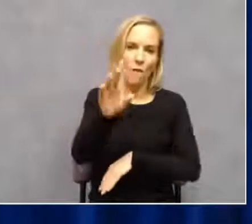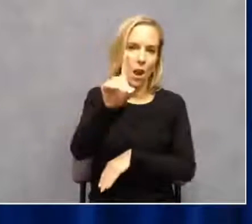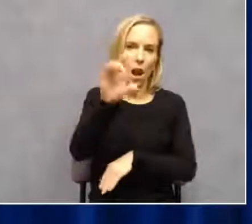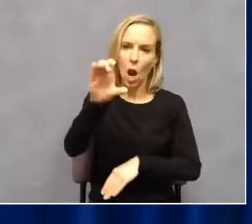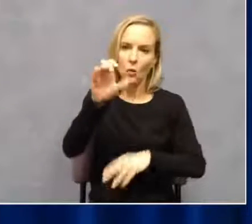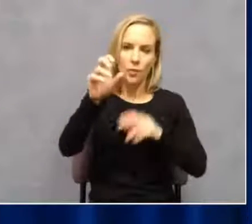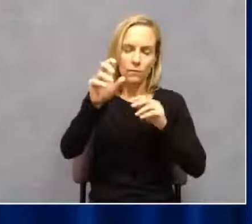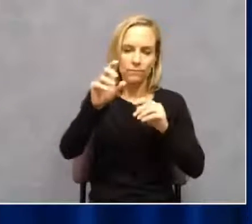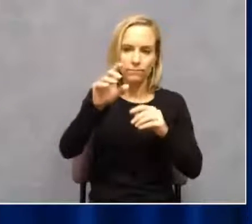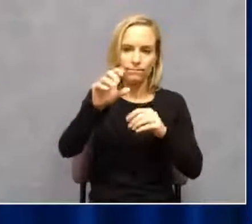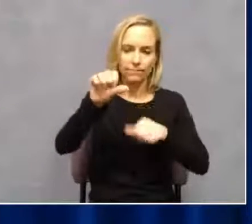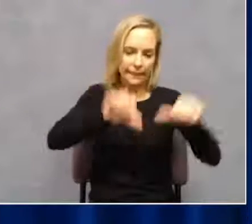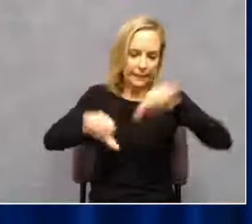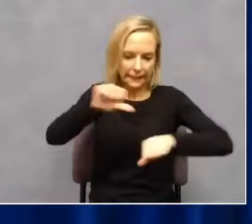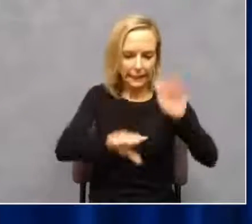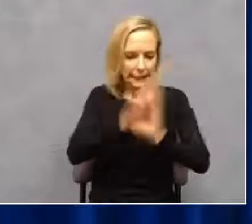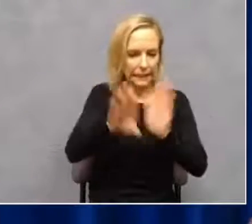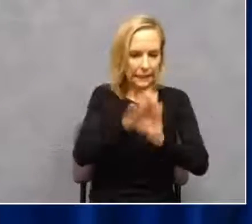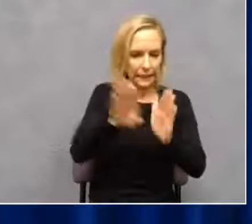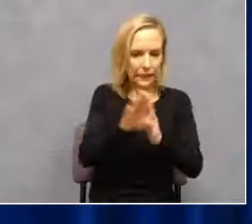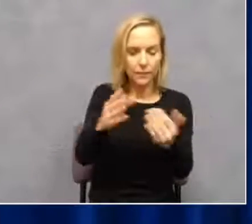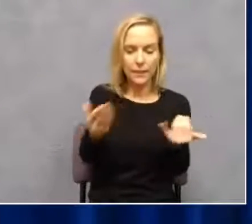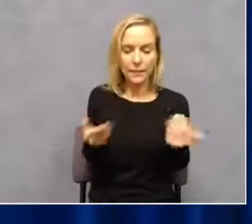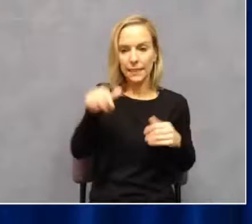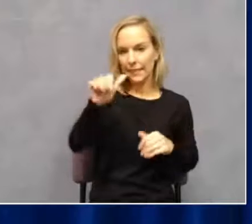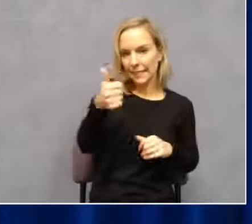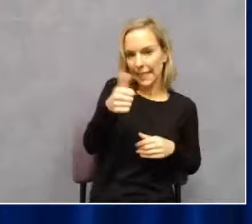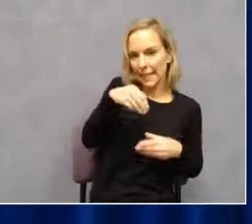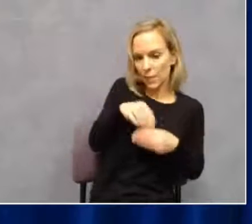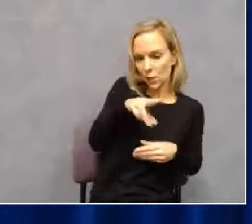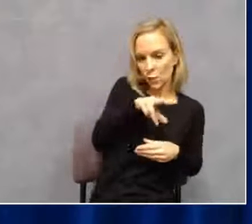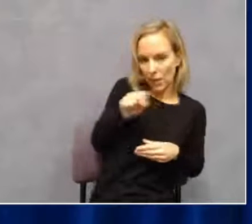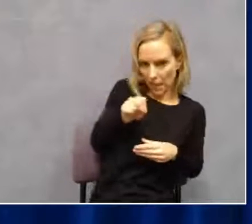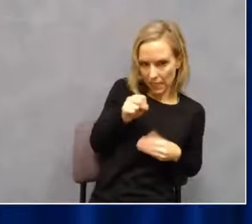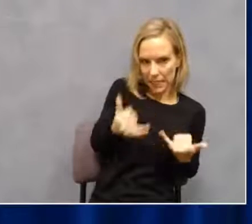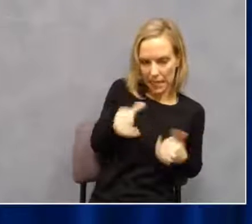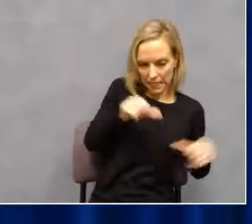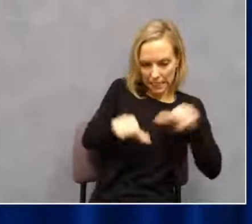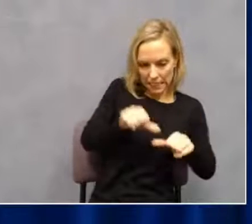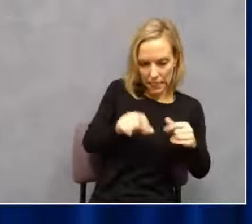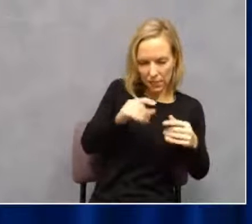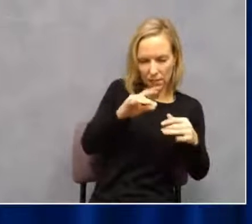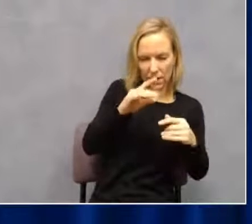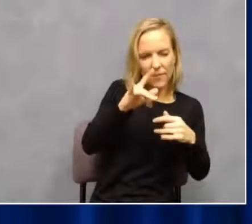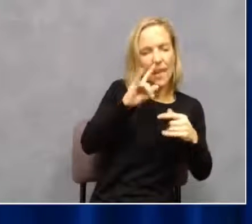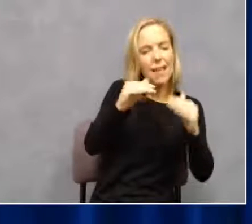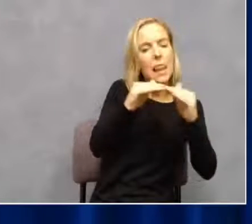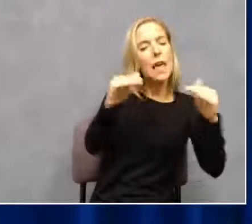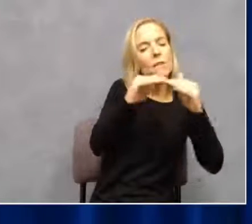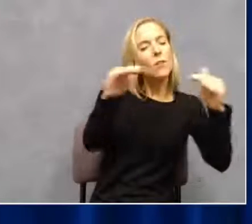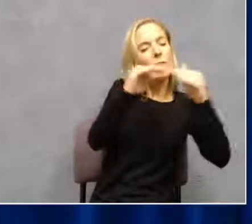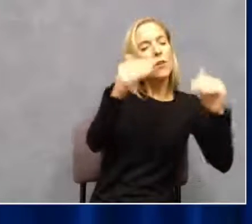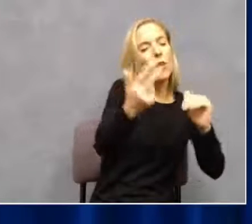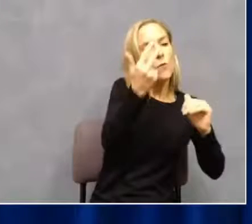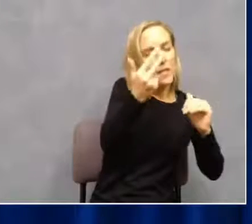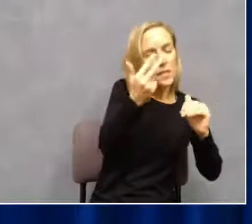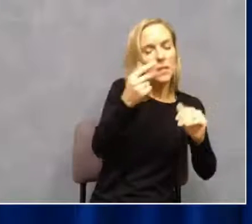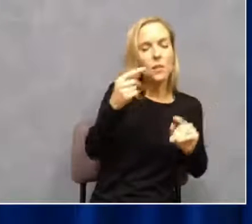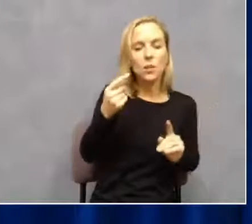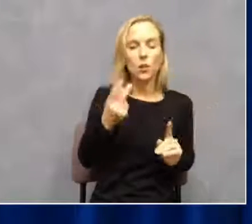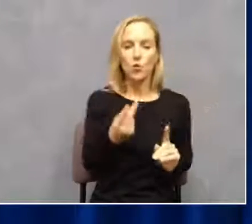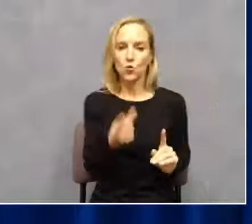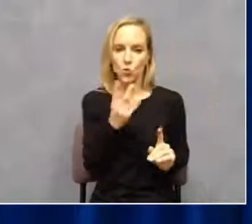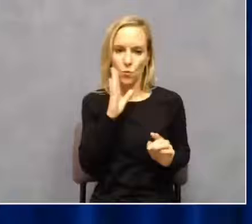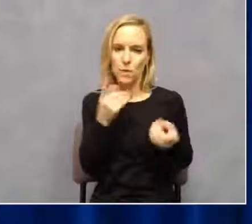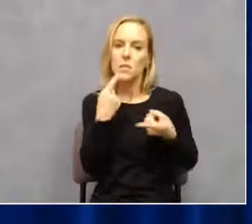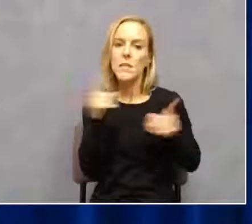United States, 6 that are probably getting close to finishing phase 3, and 2 that could be announced in November. And so whatever ones